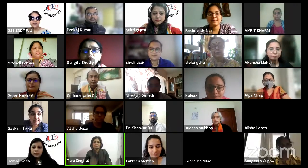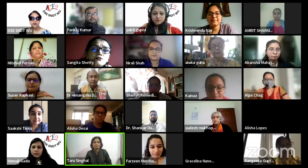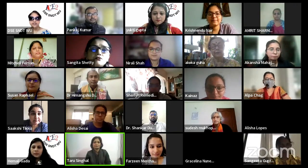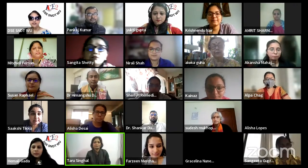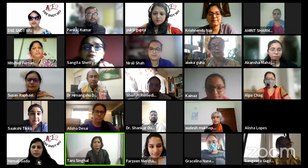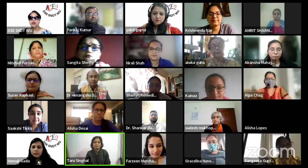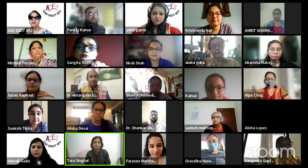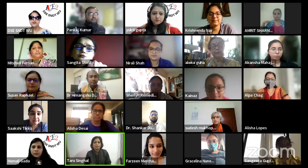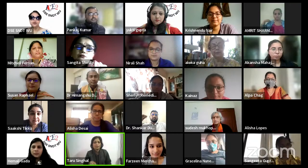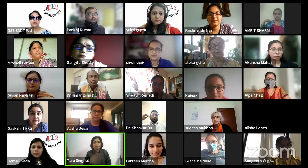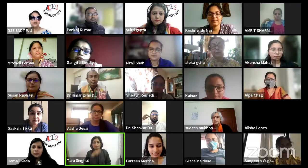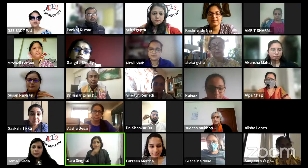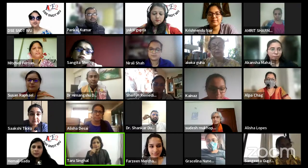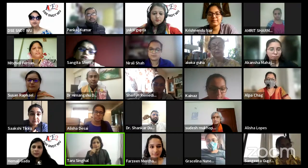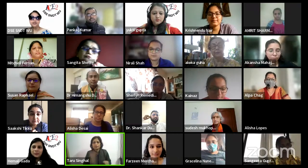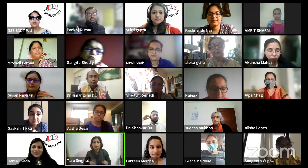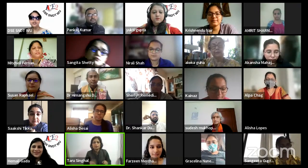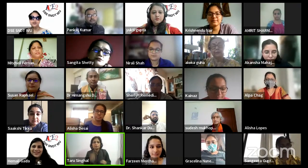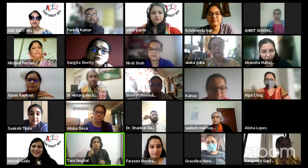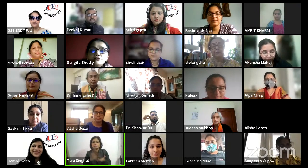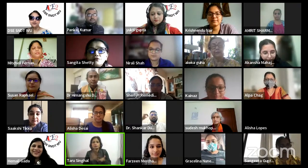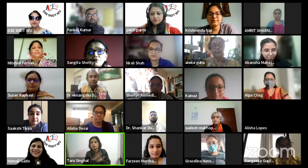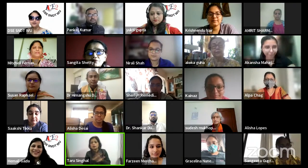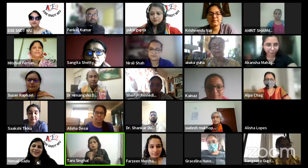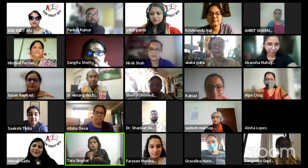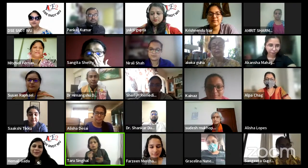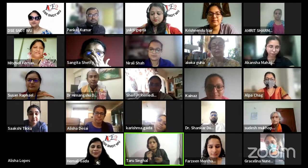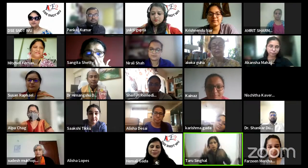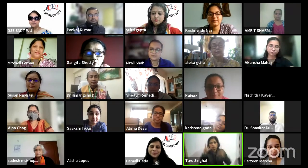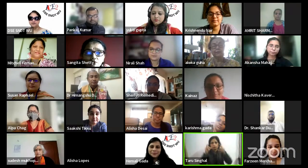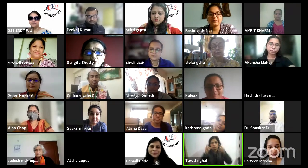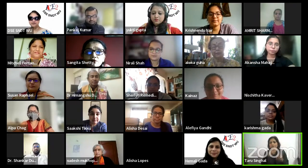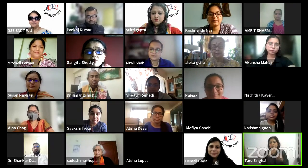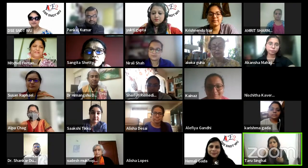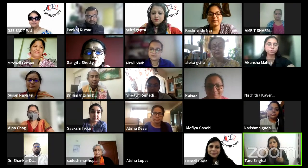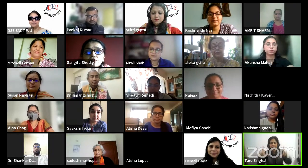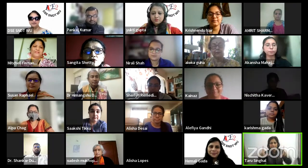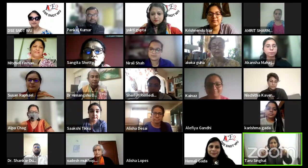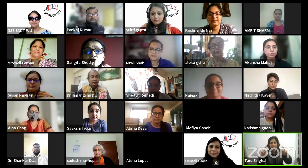And I request our in-house photographers to please do the needful.